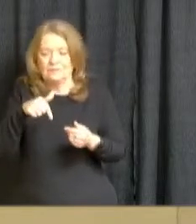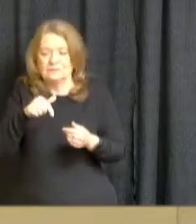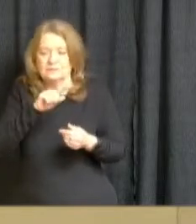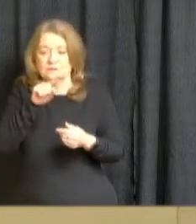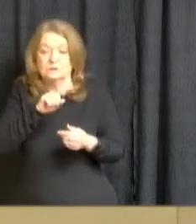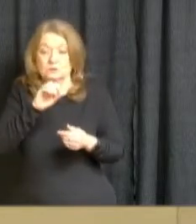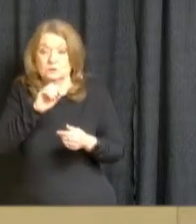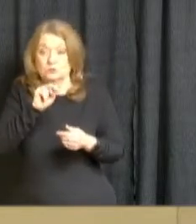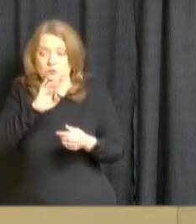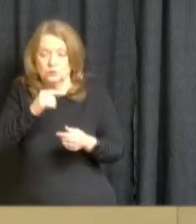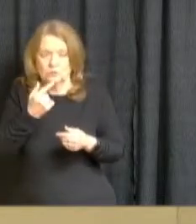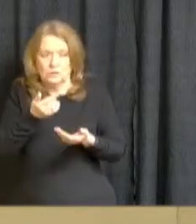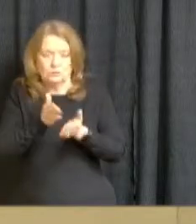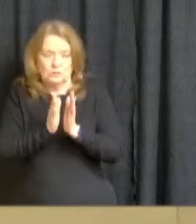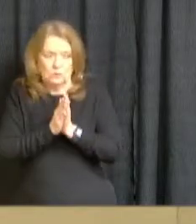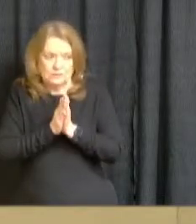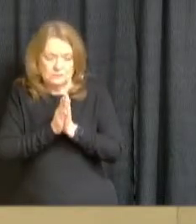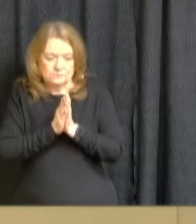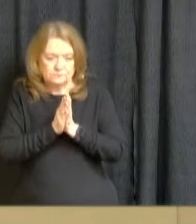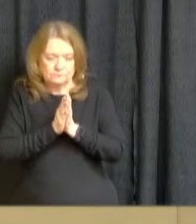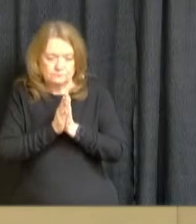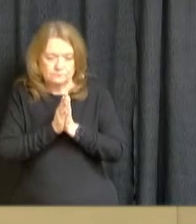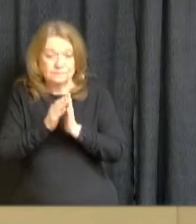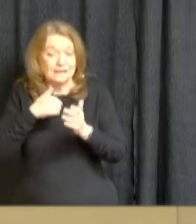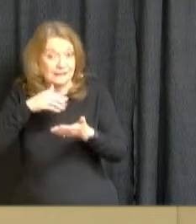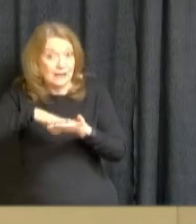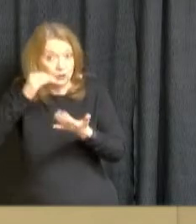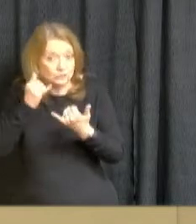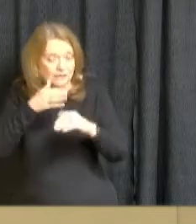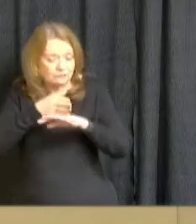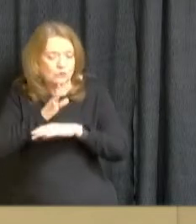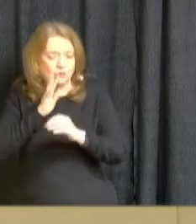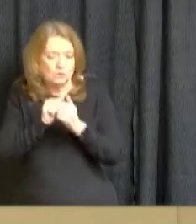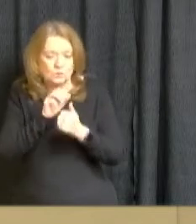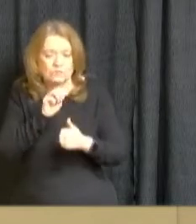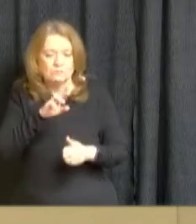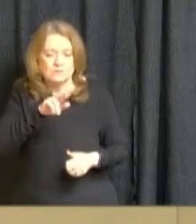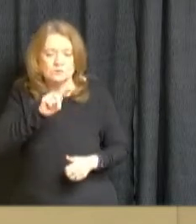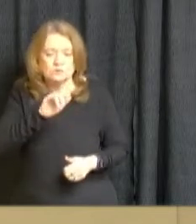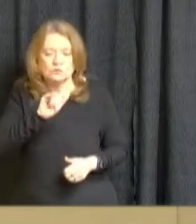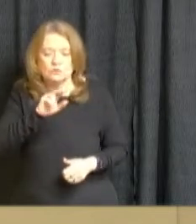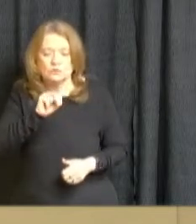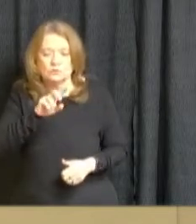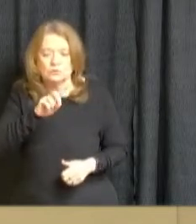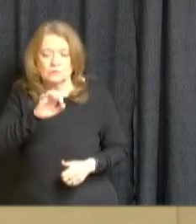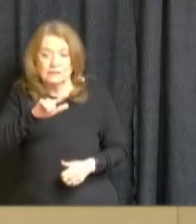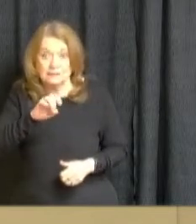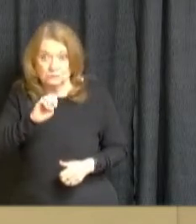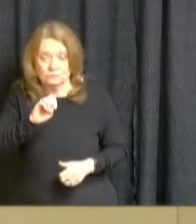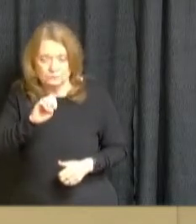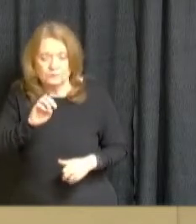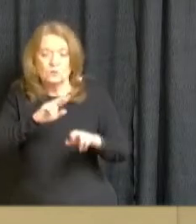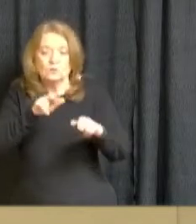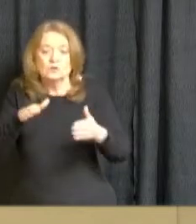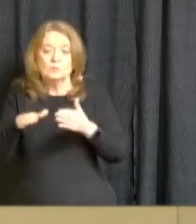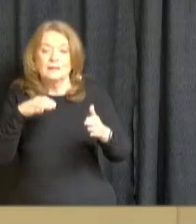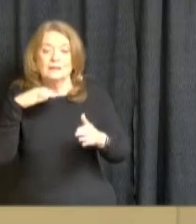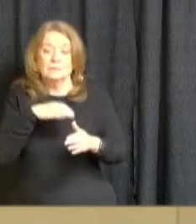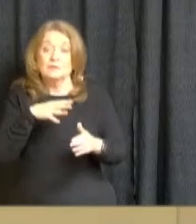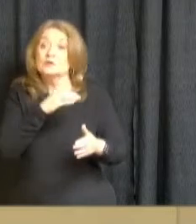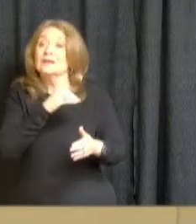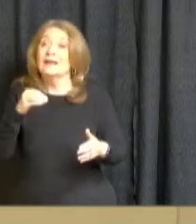zoning is, and I only learned today after talking to Mr. Tyndall, is the Regional Planning Commission and the county are